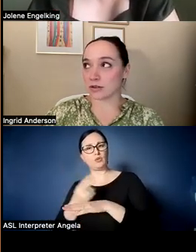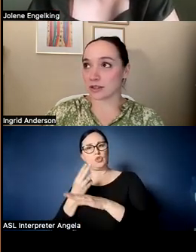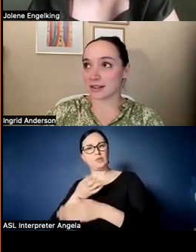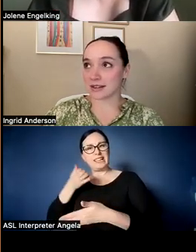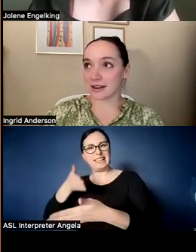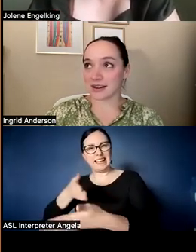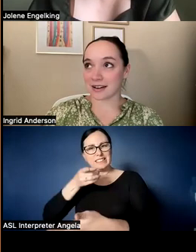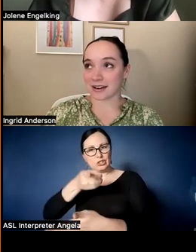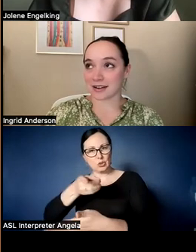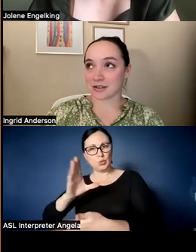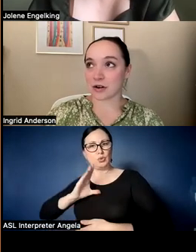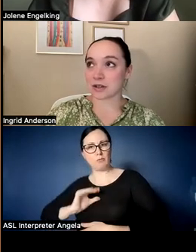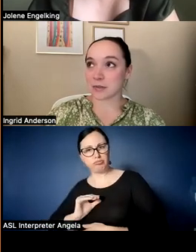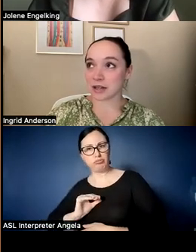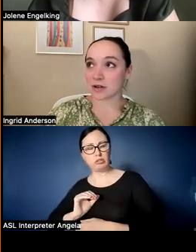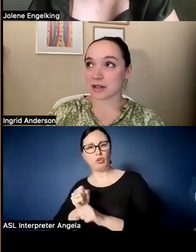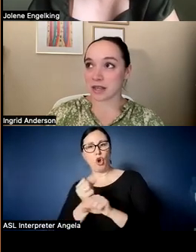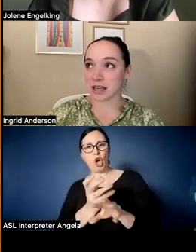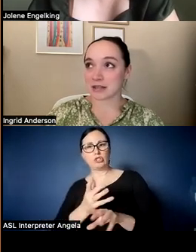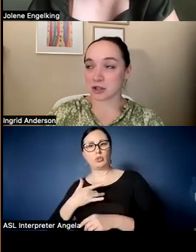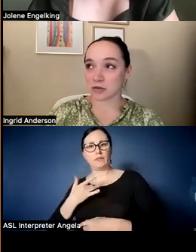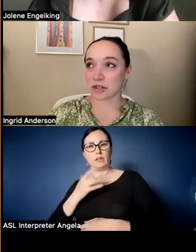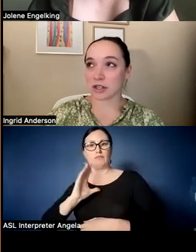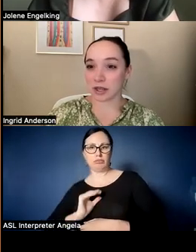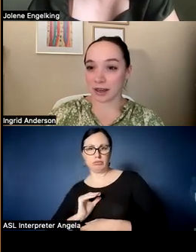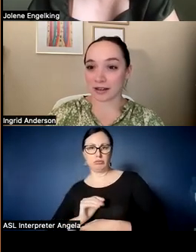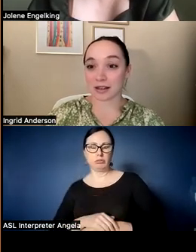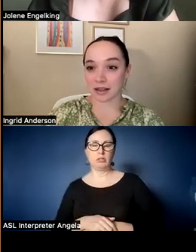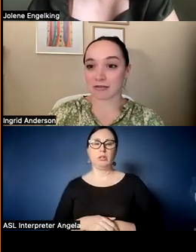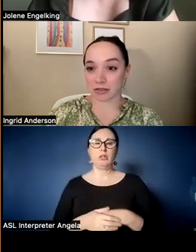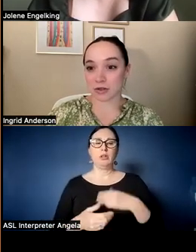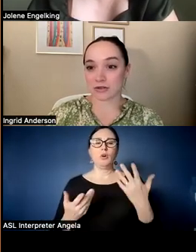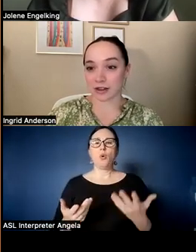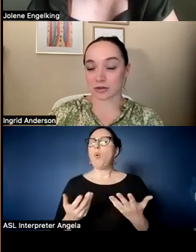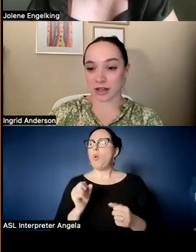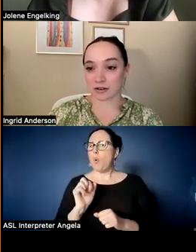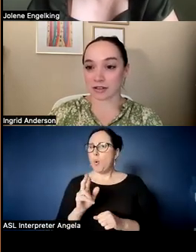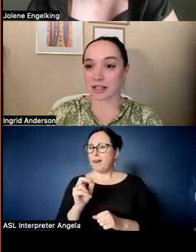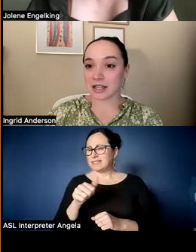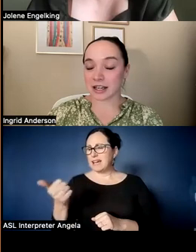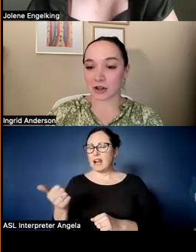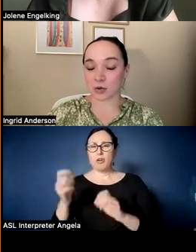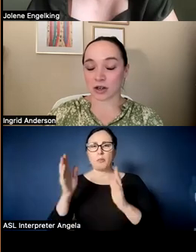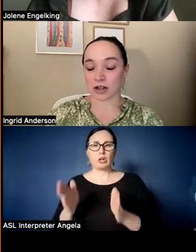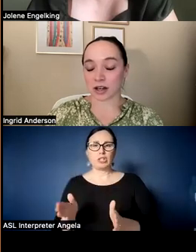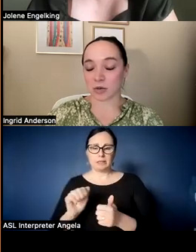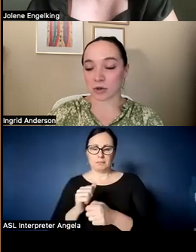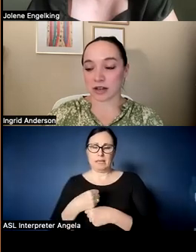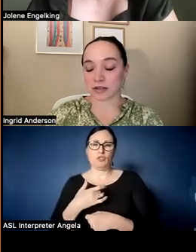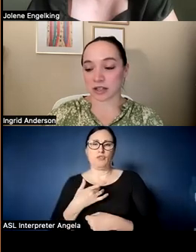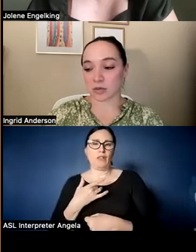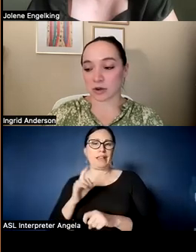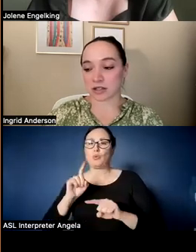you or somebody or something has made you feel like you can't live those values out in your work,